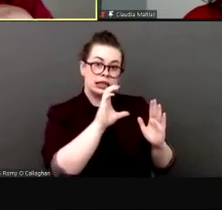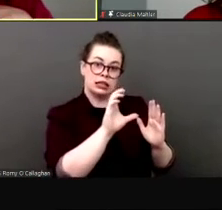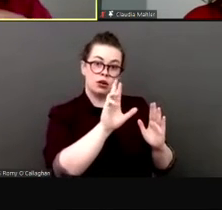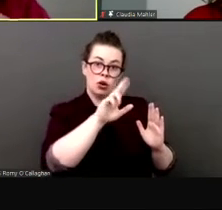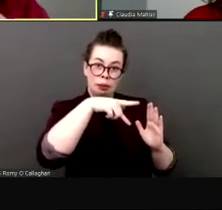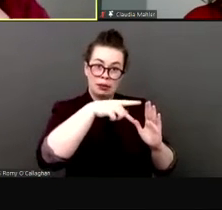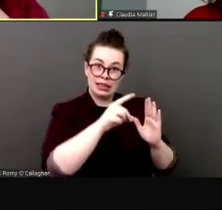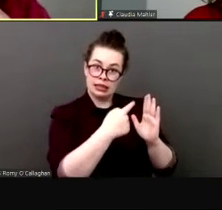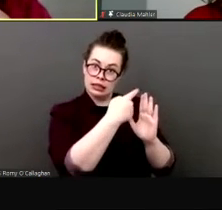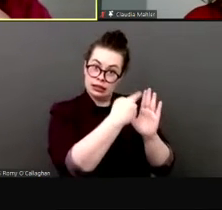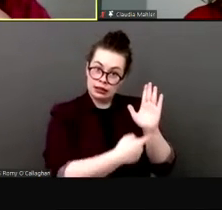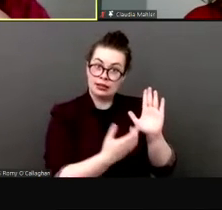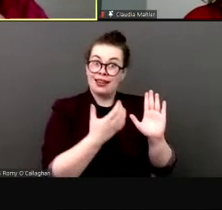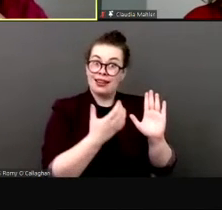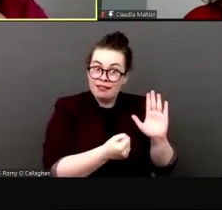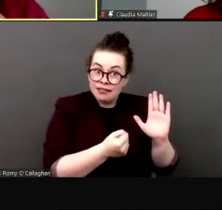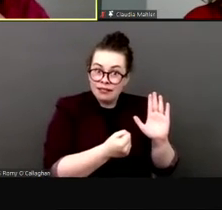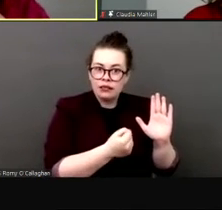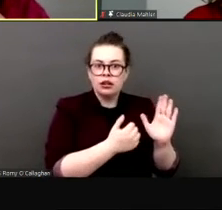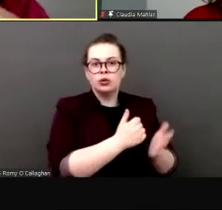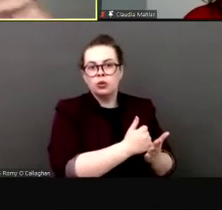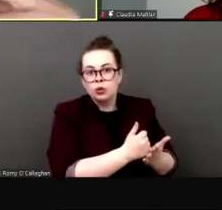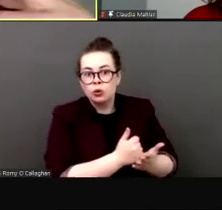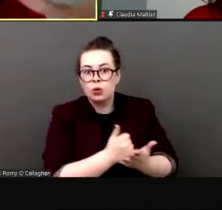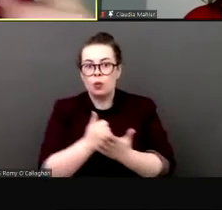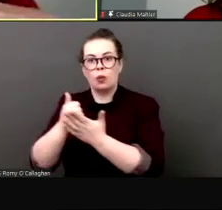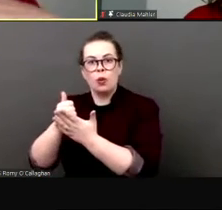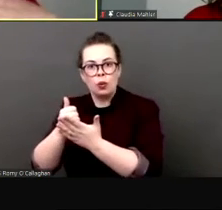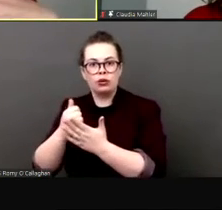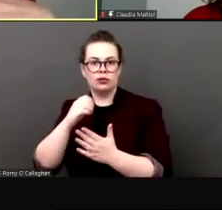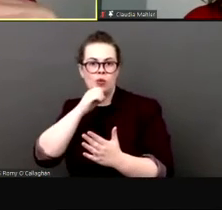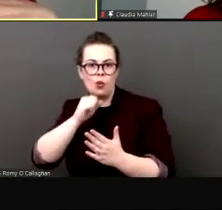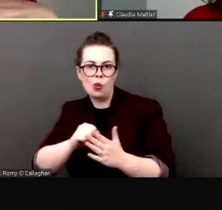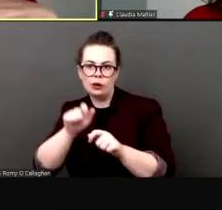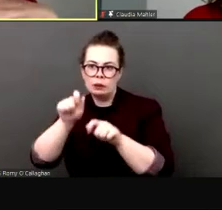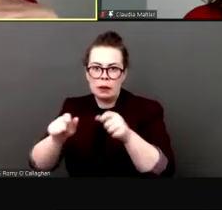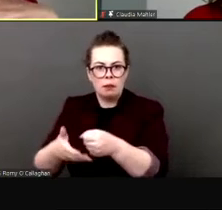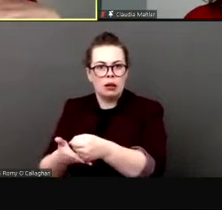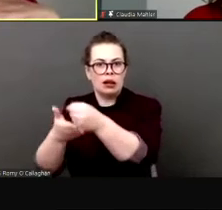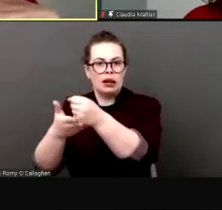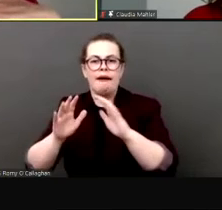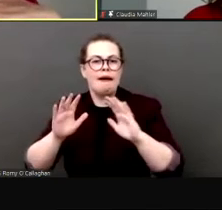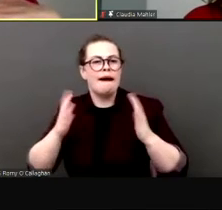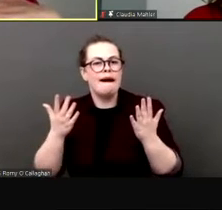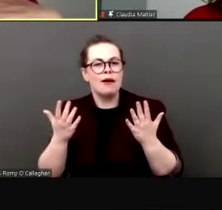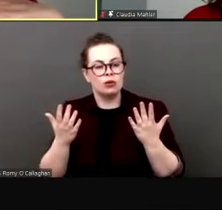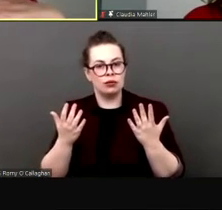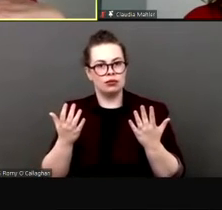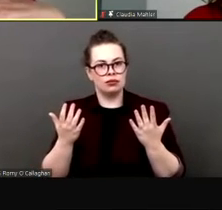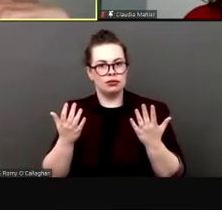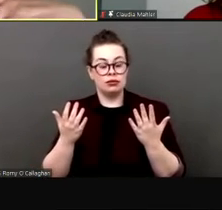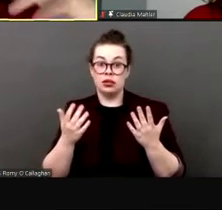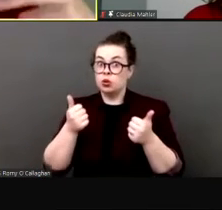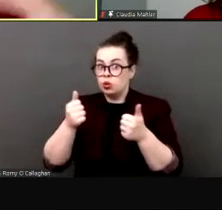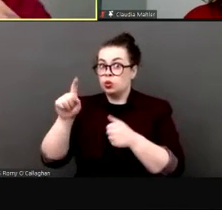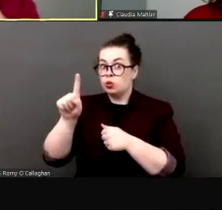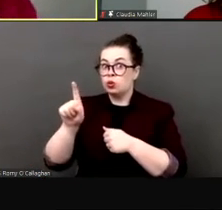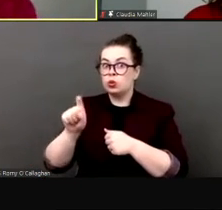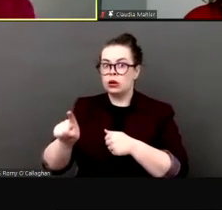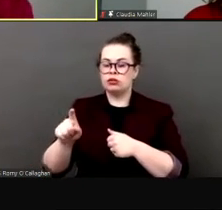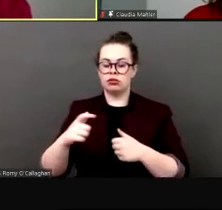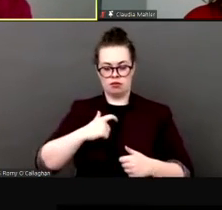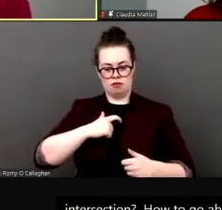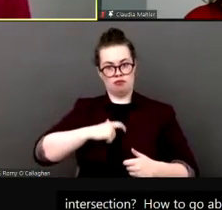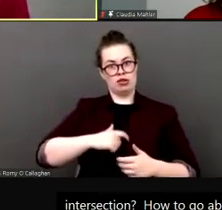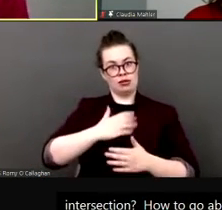in order to address this intersection? How to go about doing that? And that is an interesting question, especially bearing in mind that we do not have in